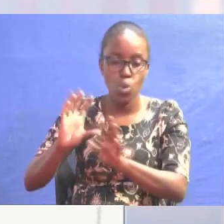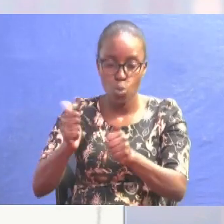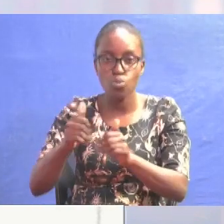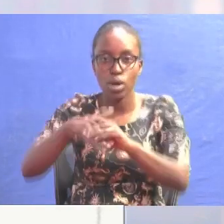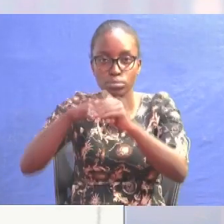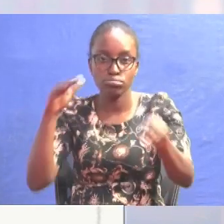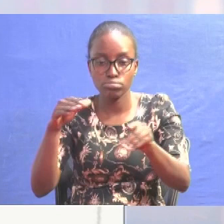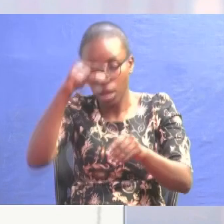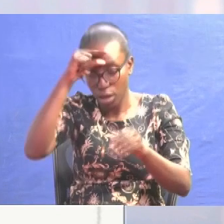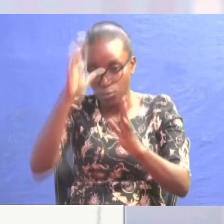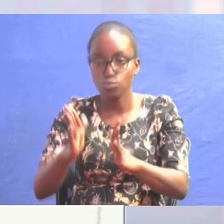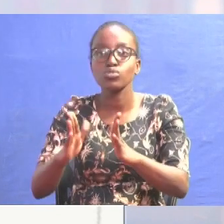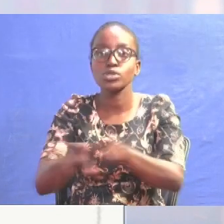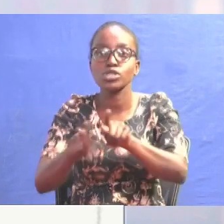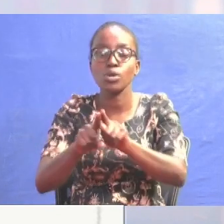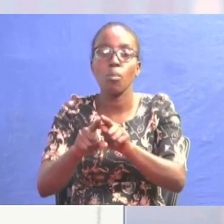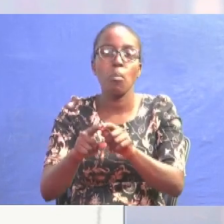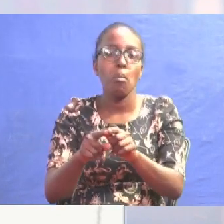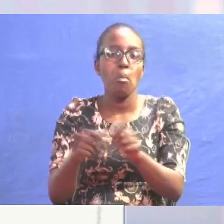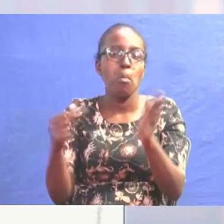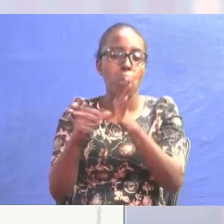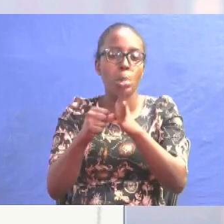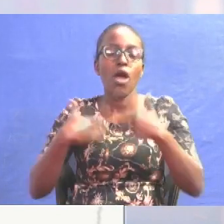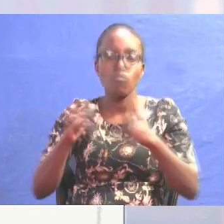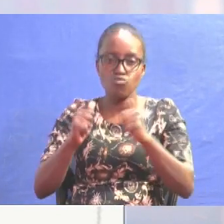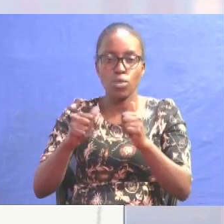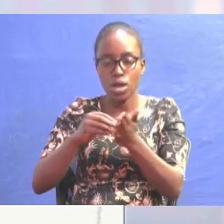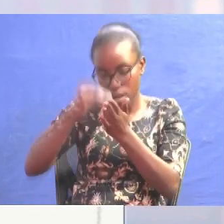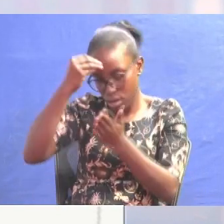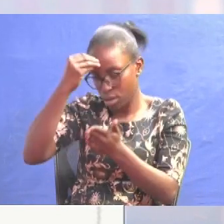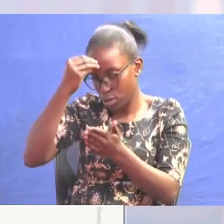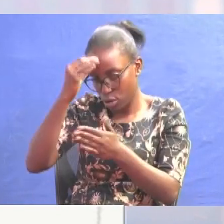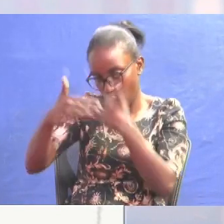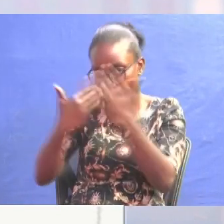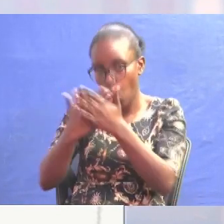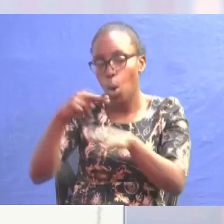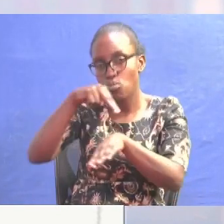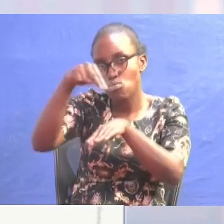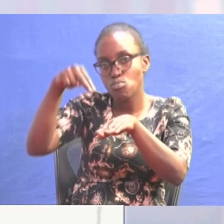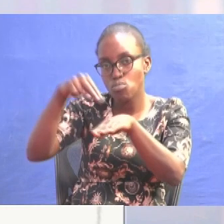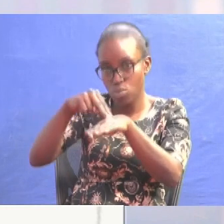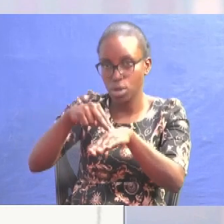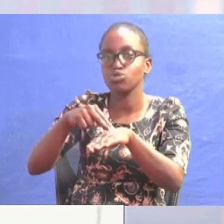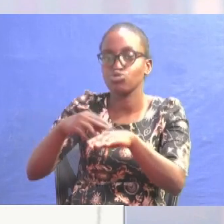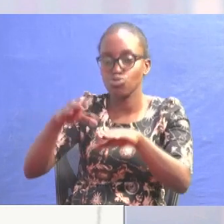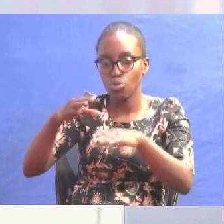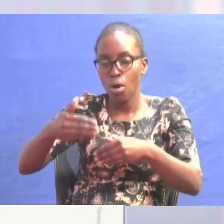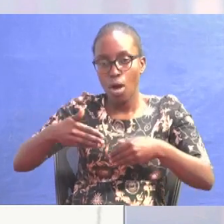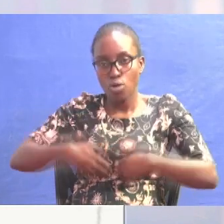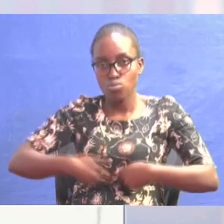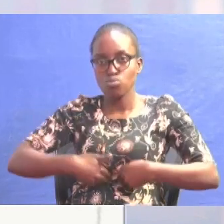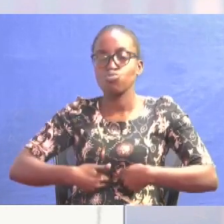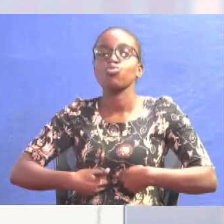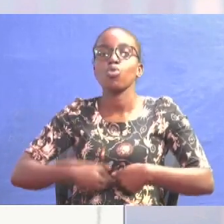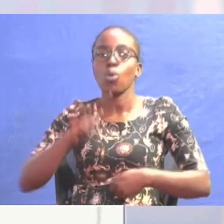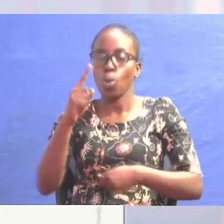governance, which is very critical in the running of affairs of the nation, because young people are the part of the